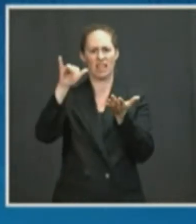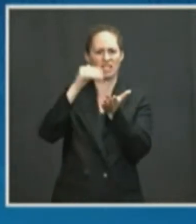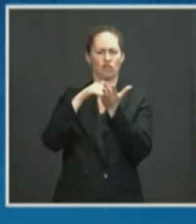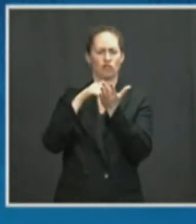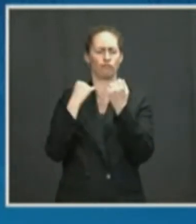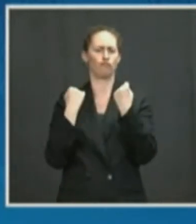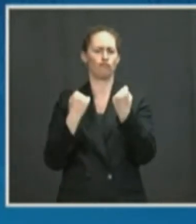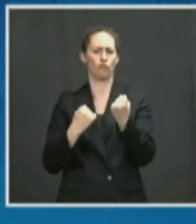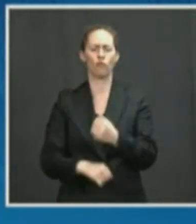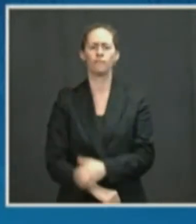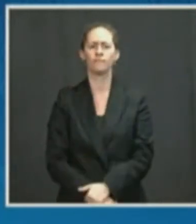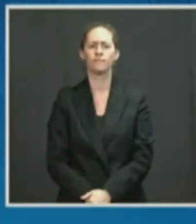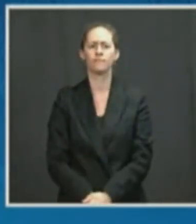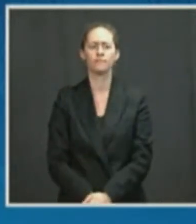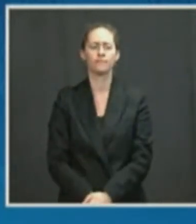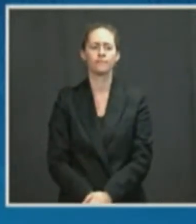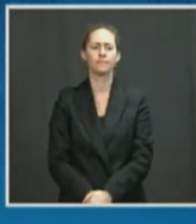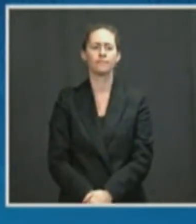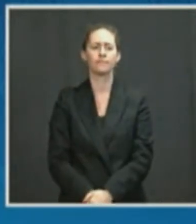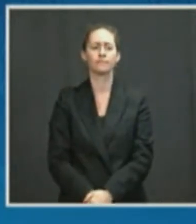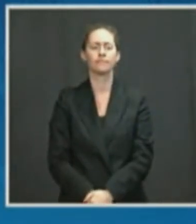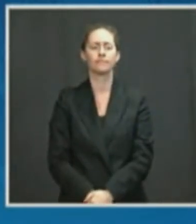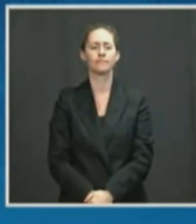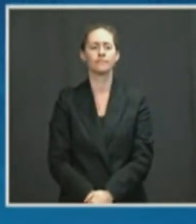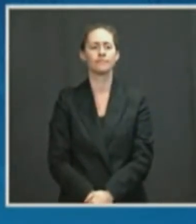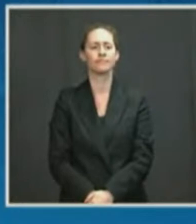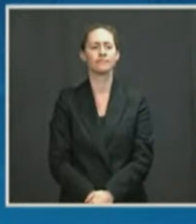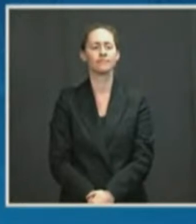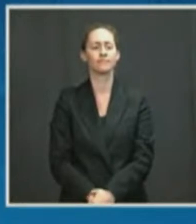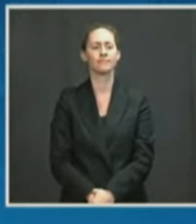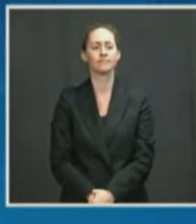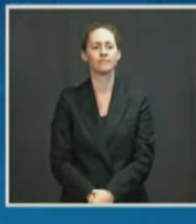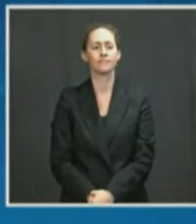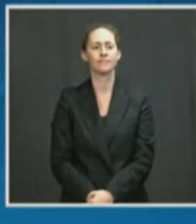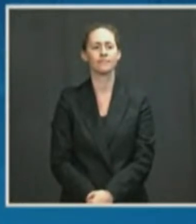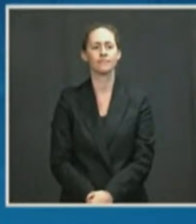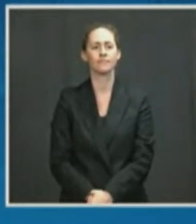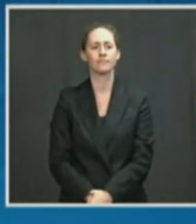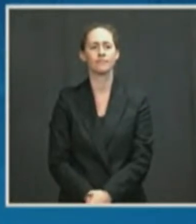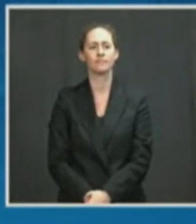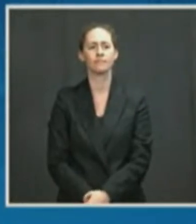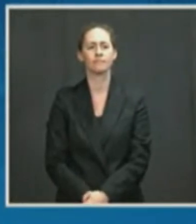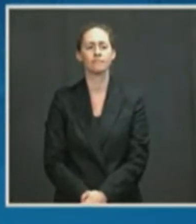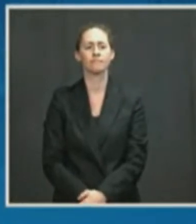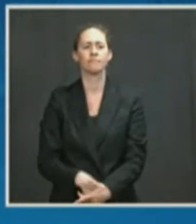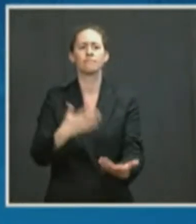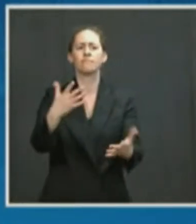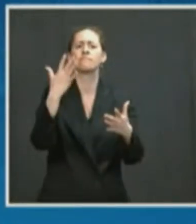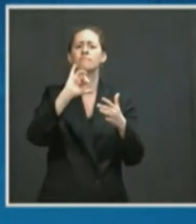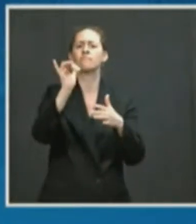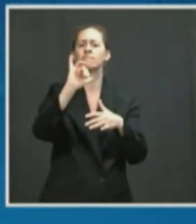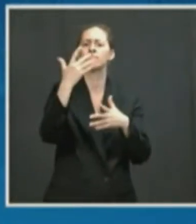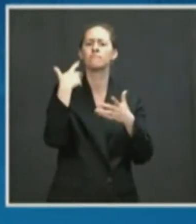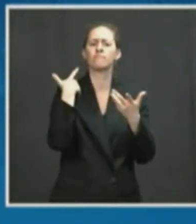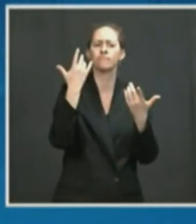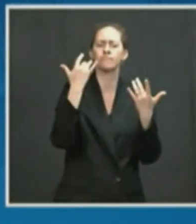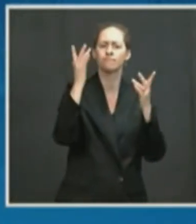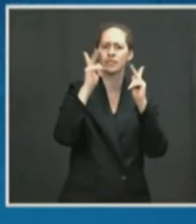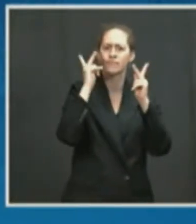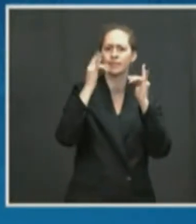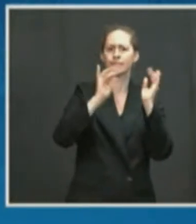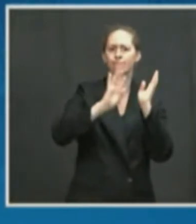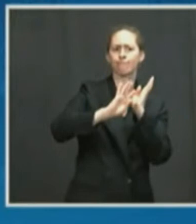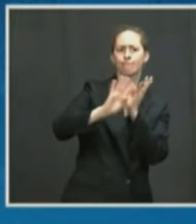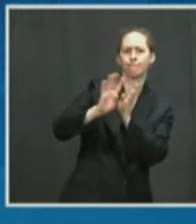help to ensure that the flow of persons in the southern border of the United